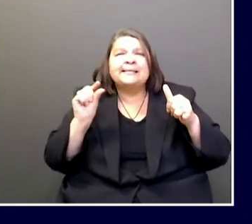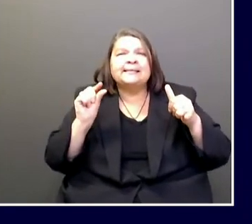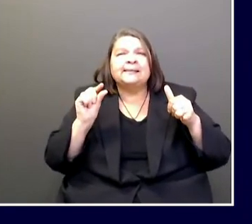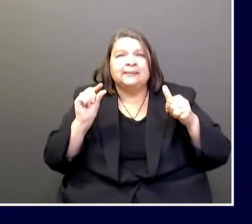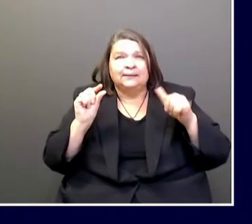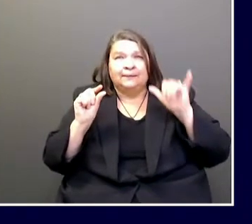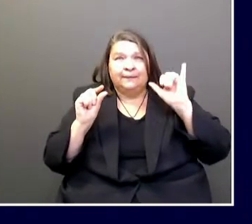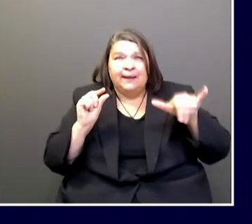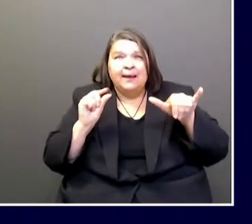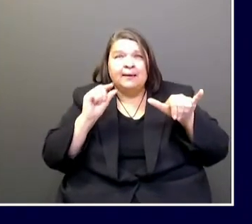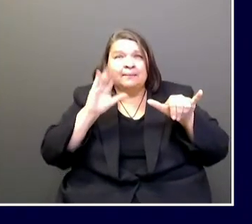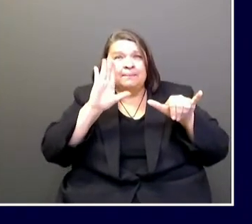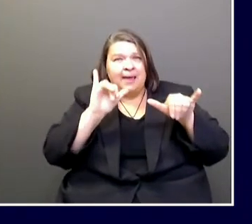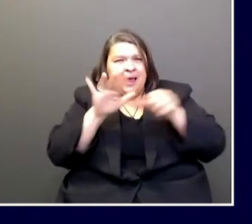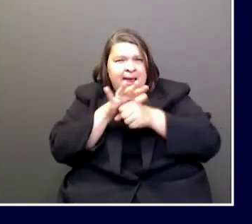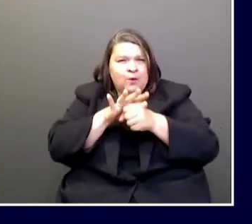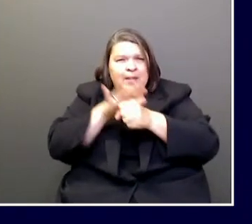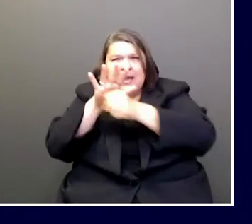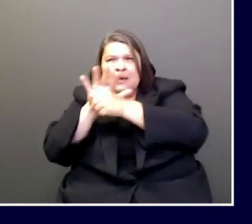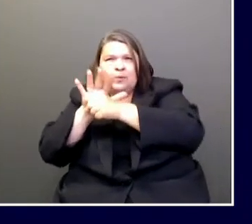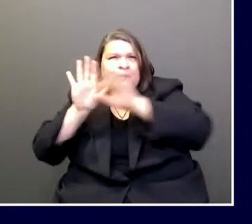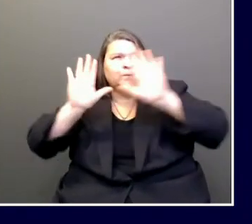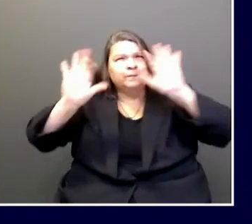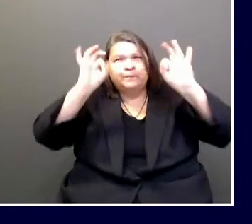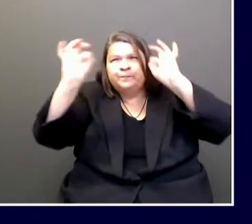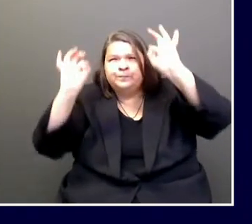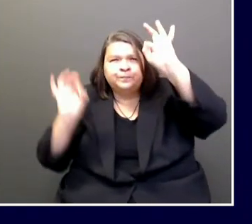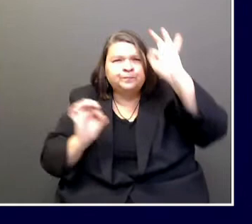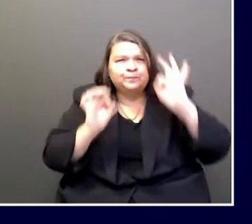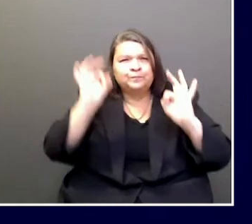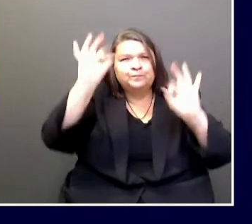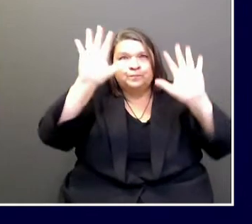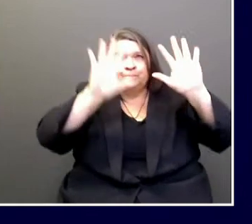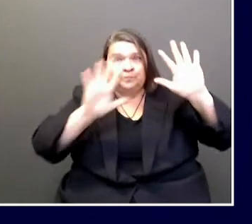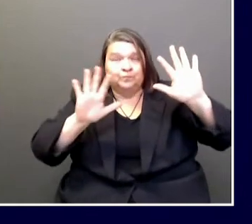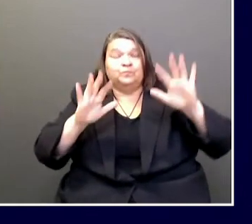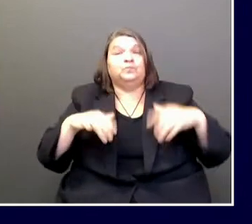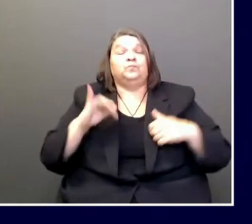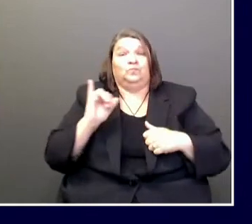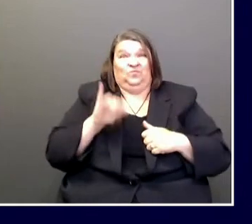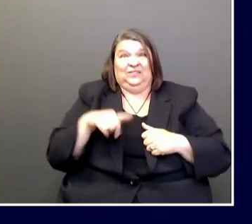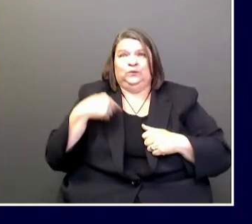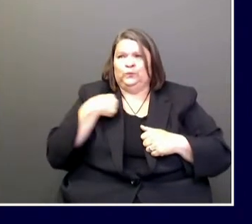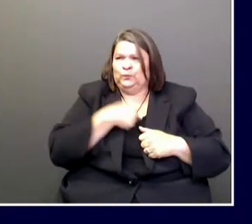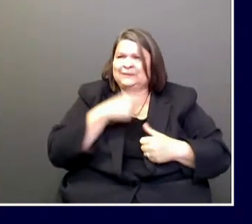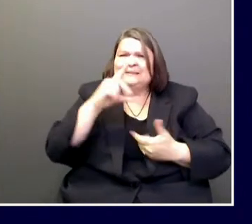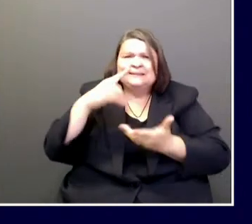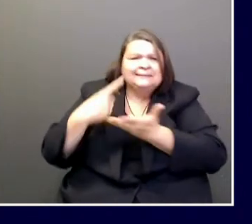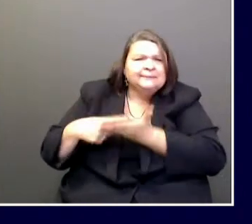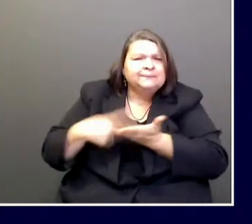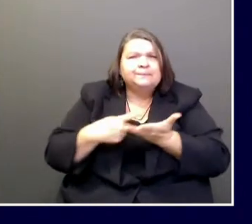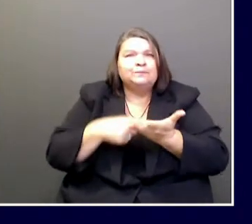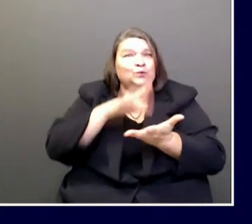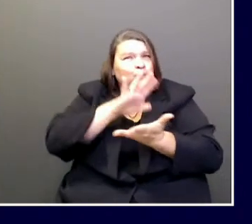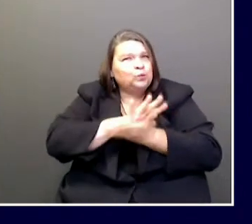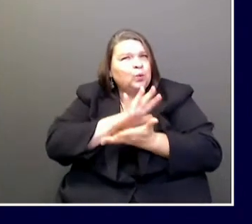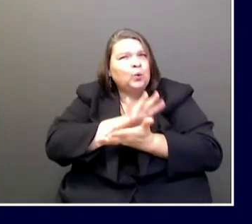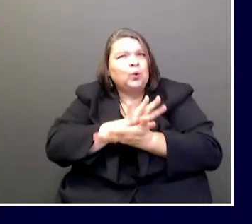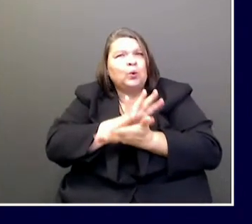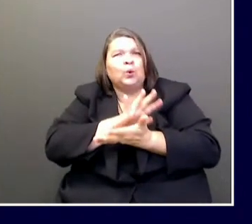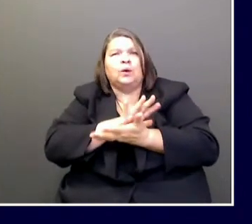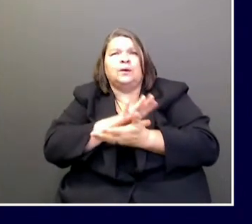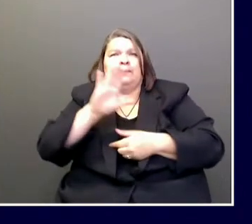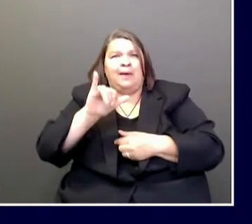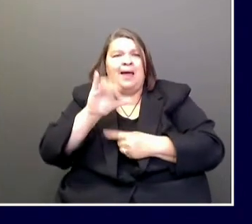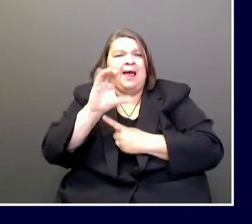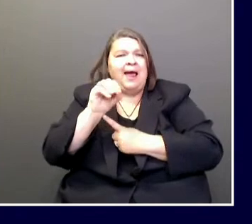that. It's something that we've had experience with, Commissioner Lambrew and I, from thinking about schools and school county designations. We're going to be